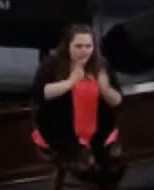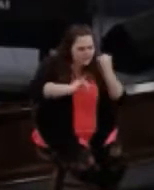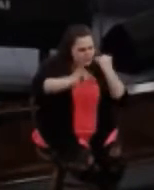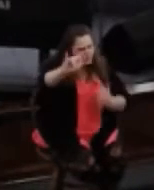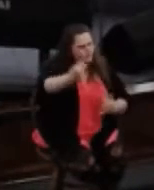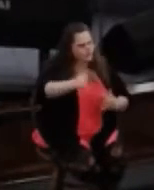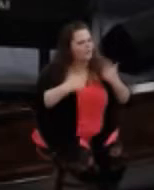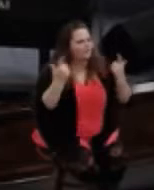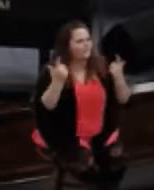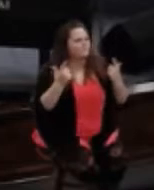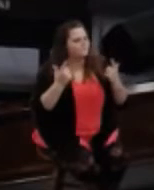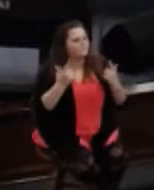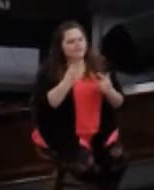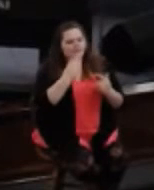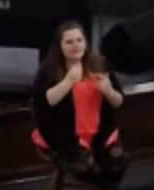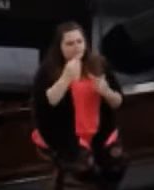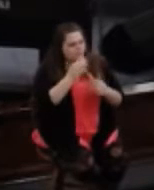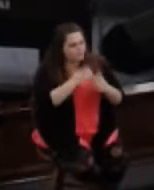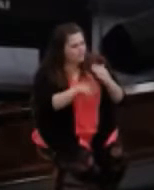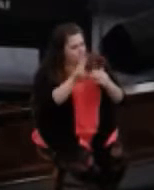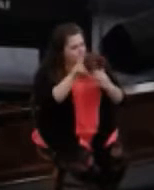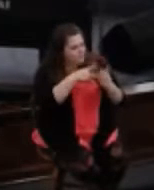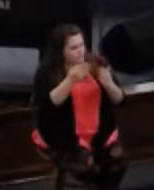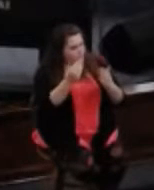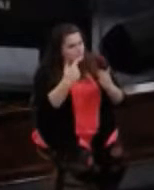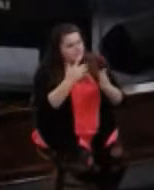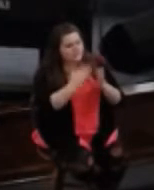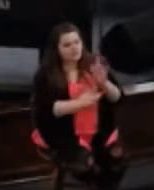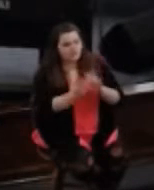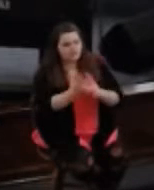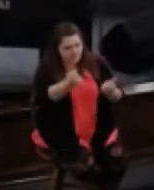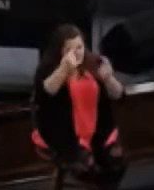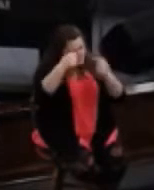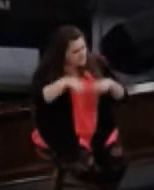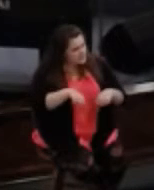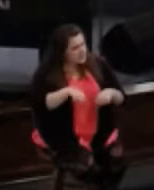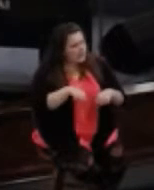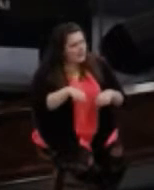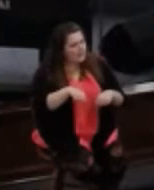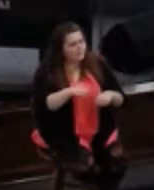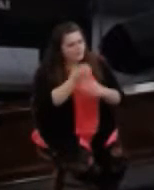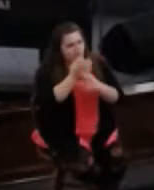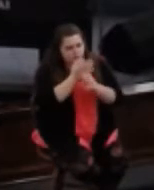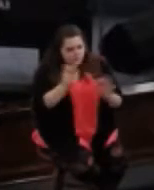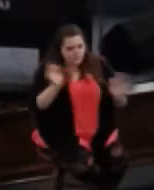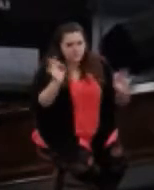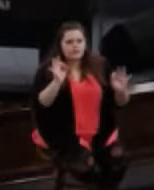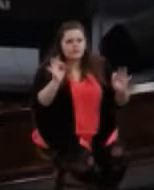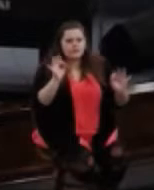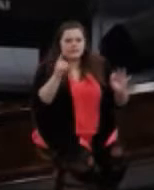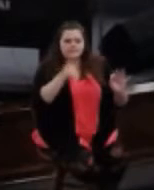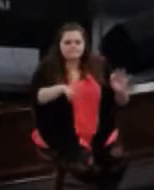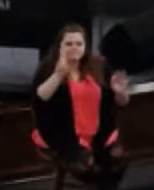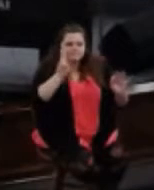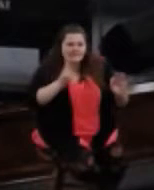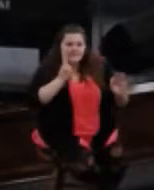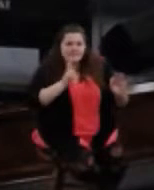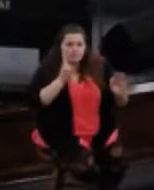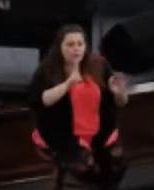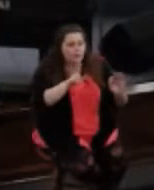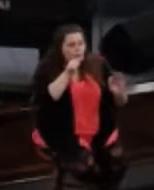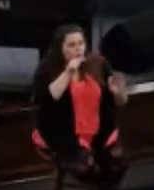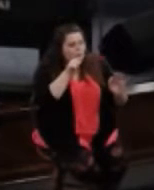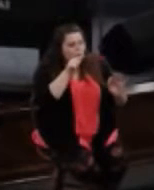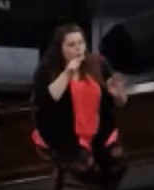life. Hebrews chapter 2, verse 15 says that Jesus came to free those who all their lives